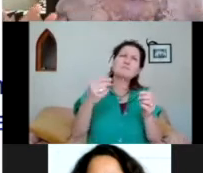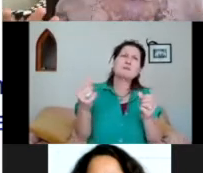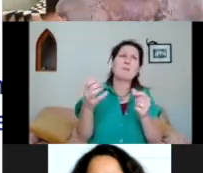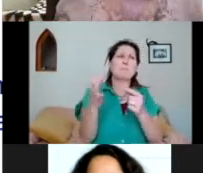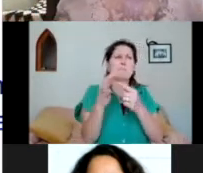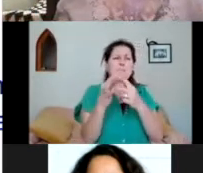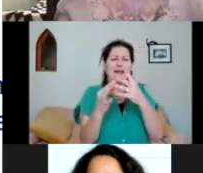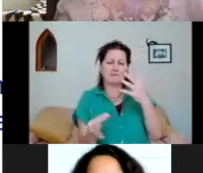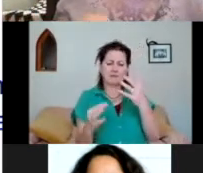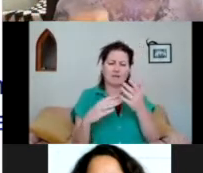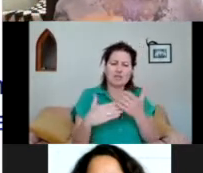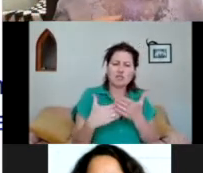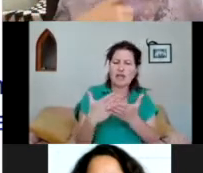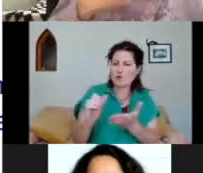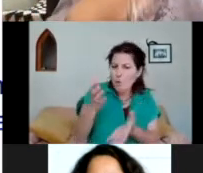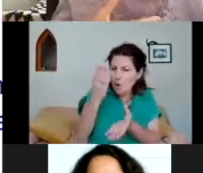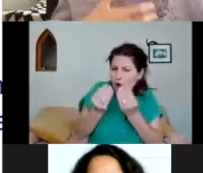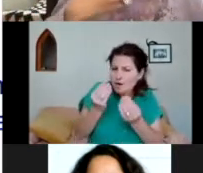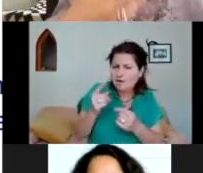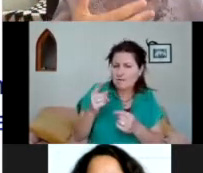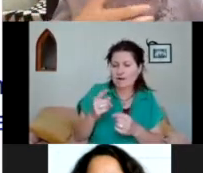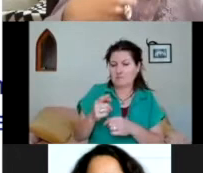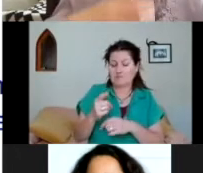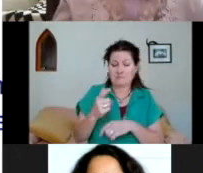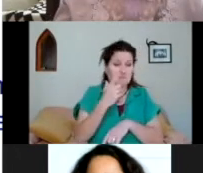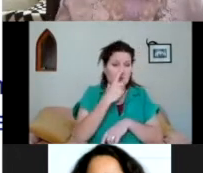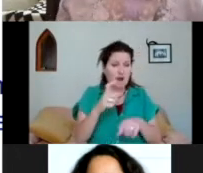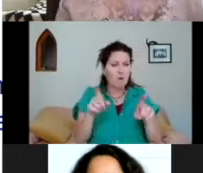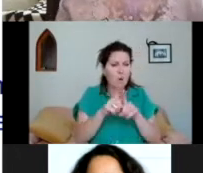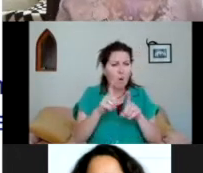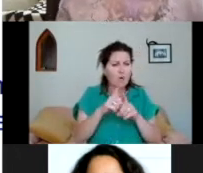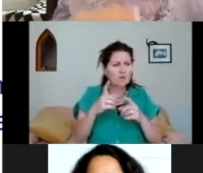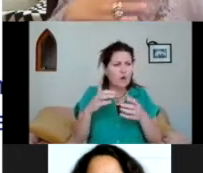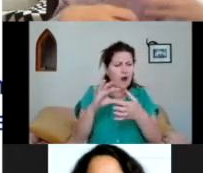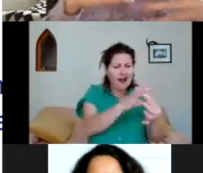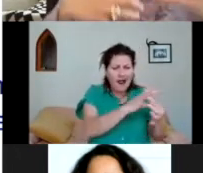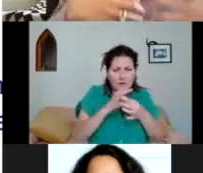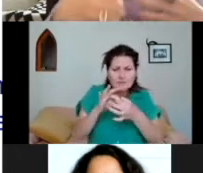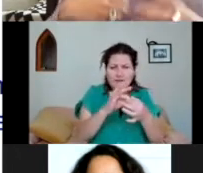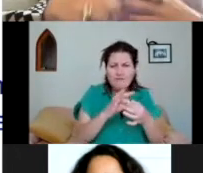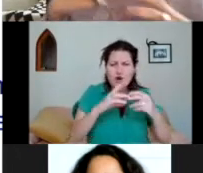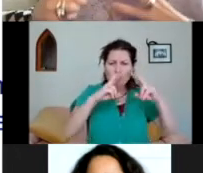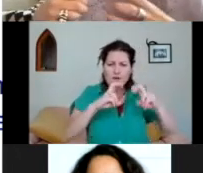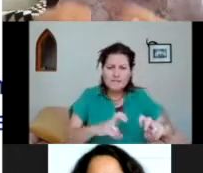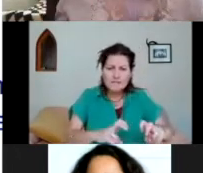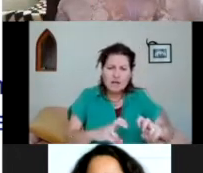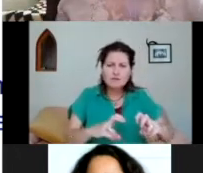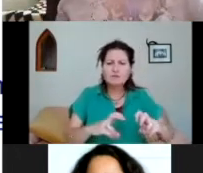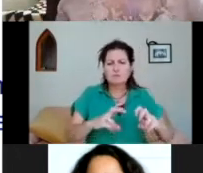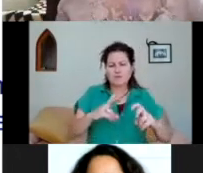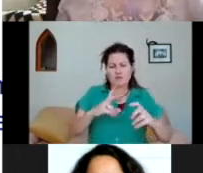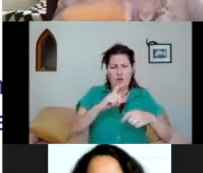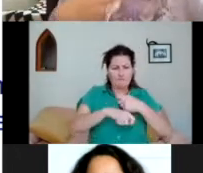the learning, but it can also be a collaborative process of research, therefore that gets shaped through the